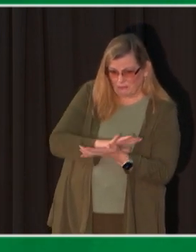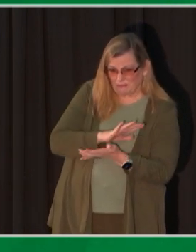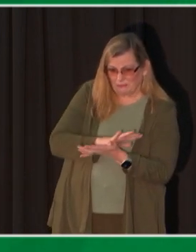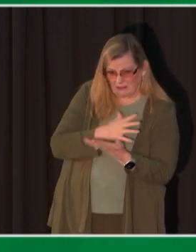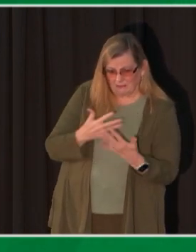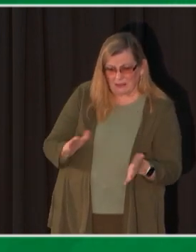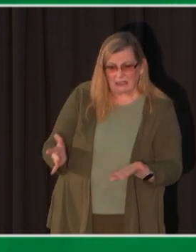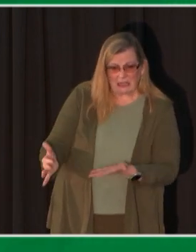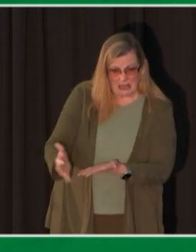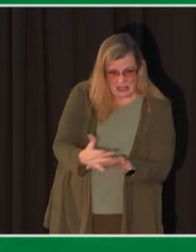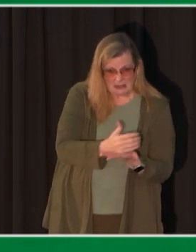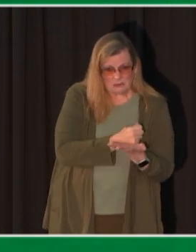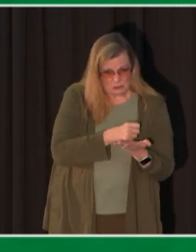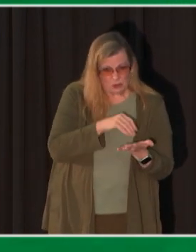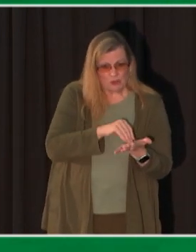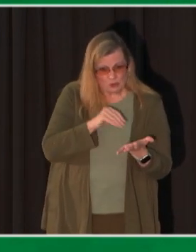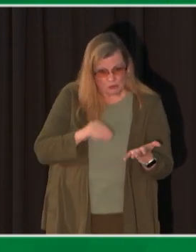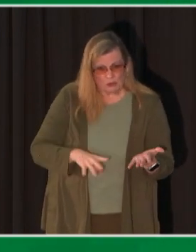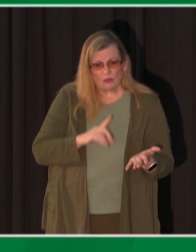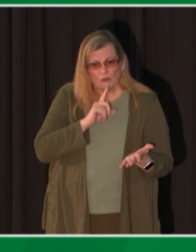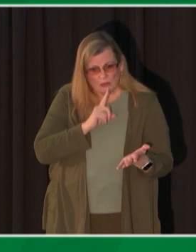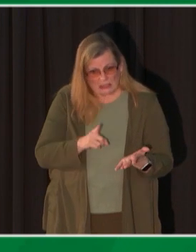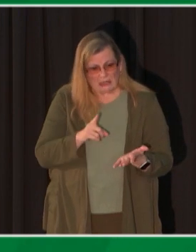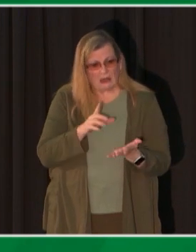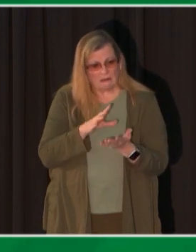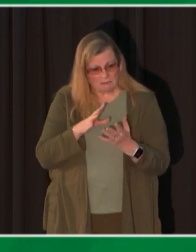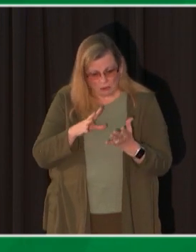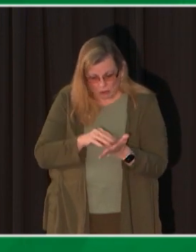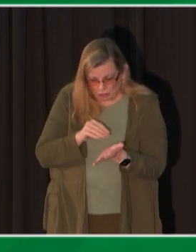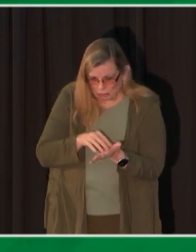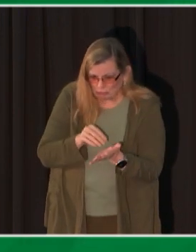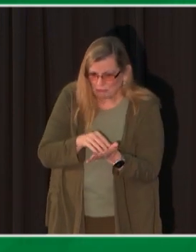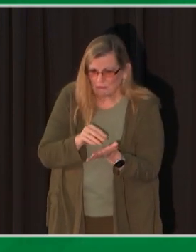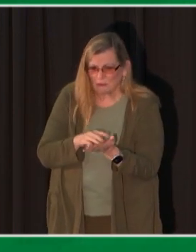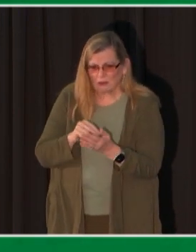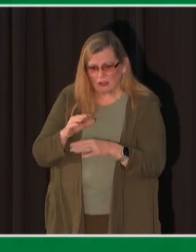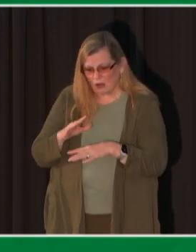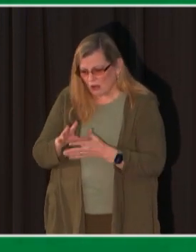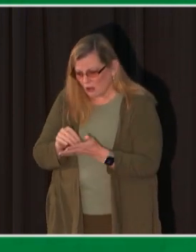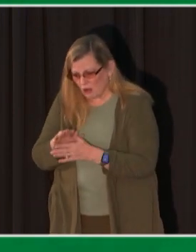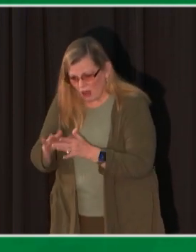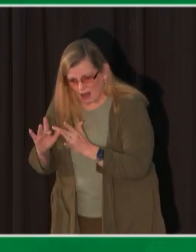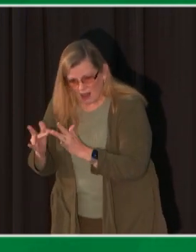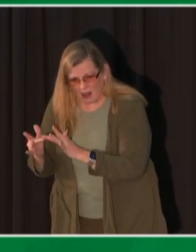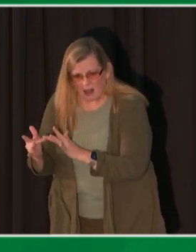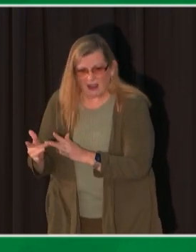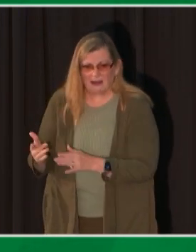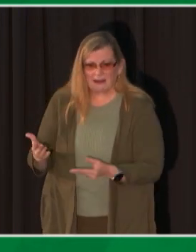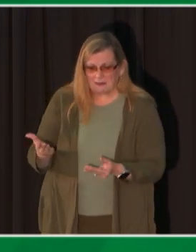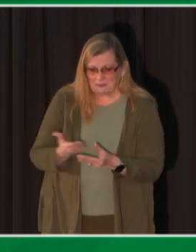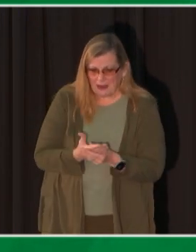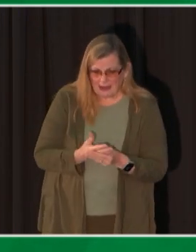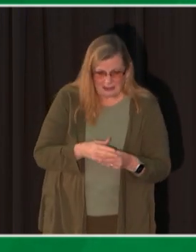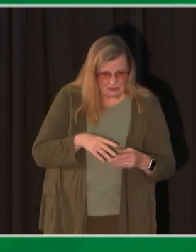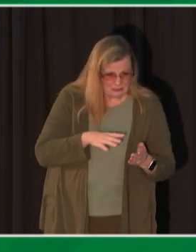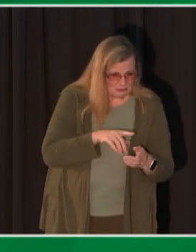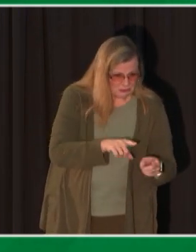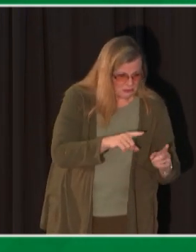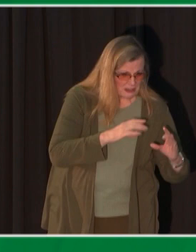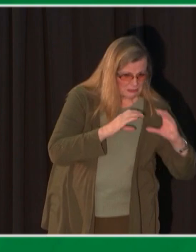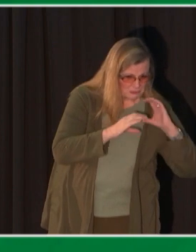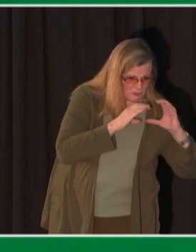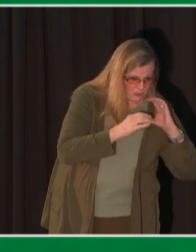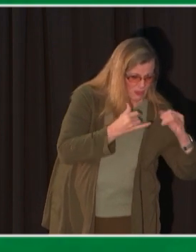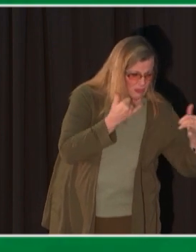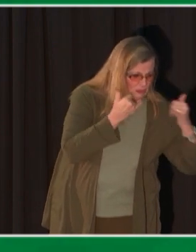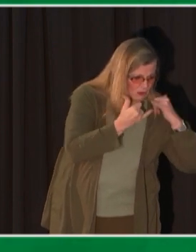in a number of different ways, whether it's our online portal, our learning packets, or phone calls and regular conversations with their